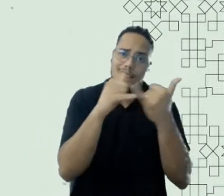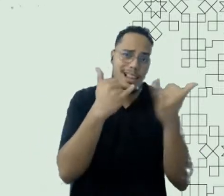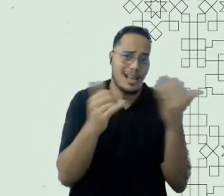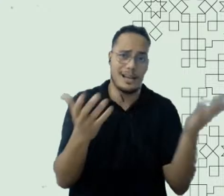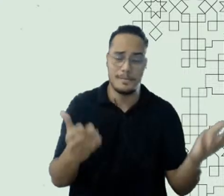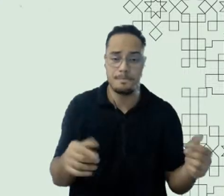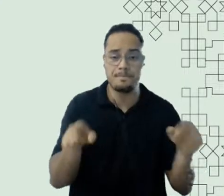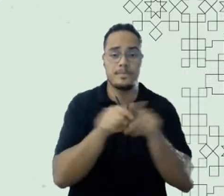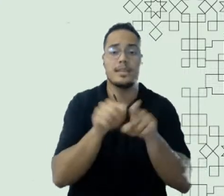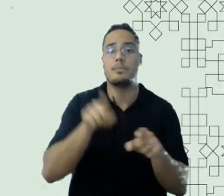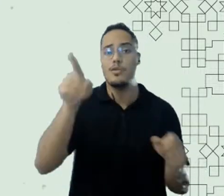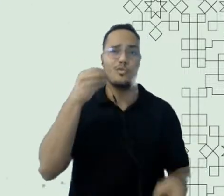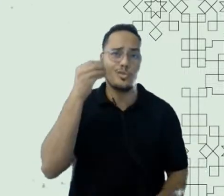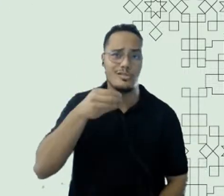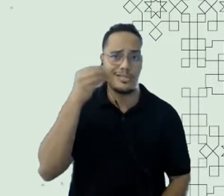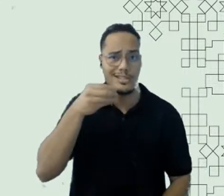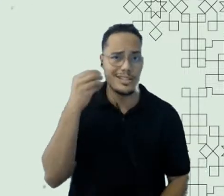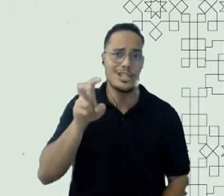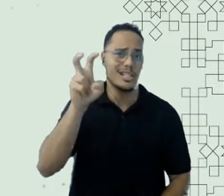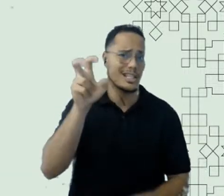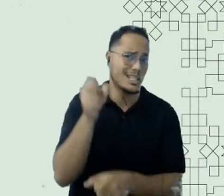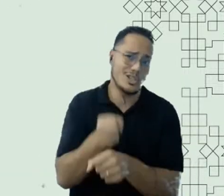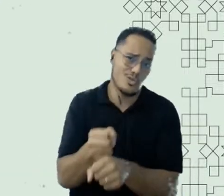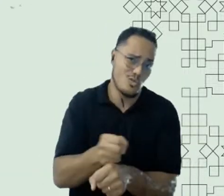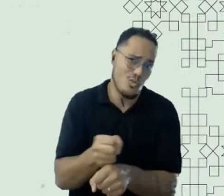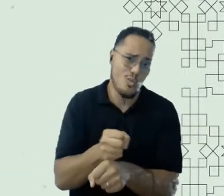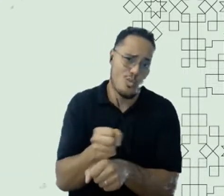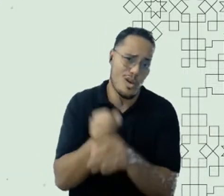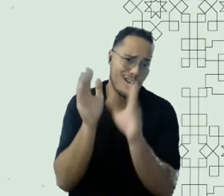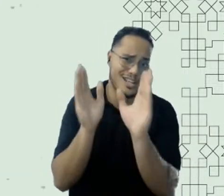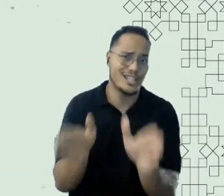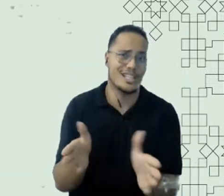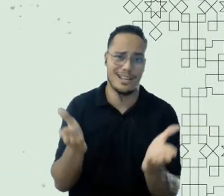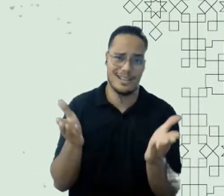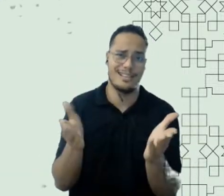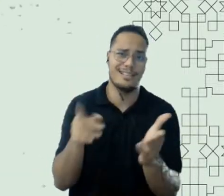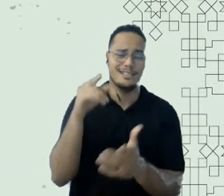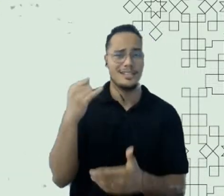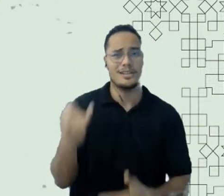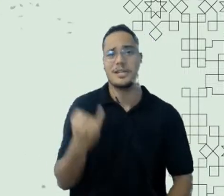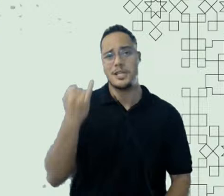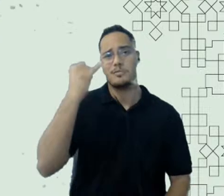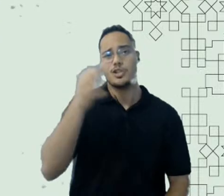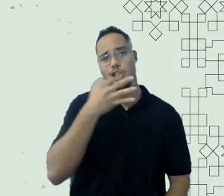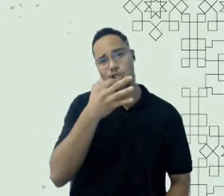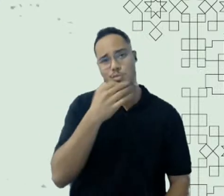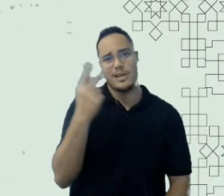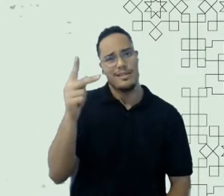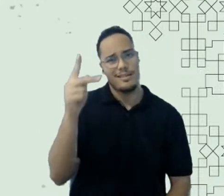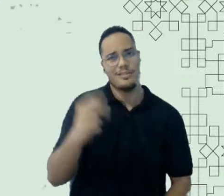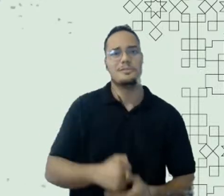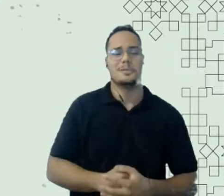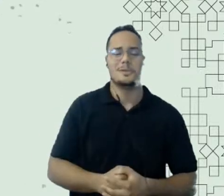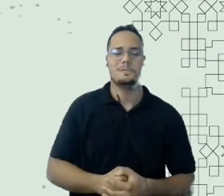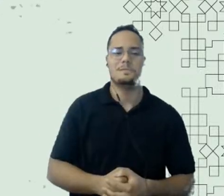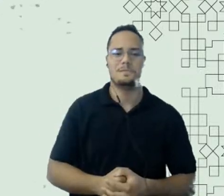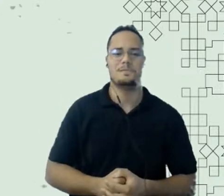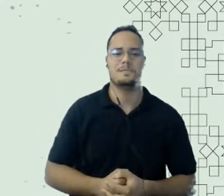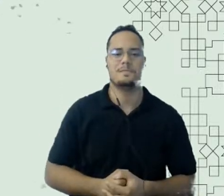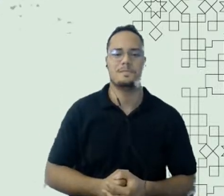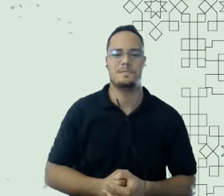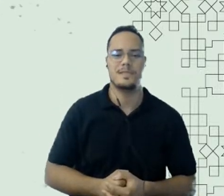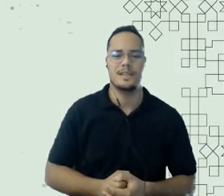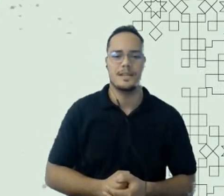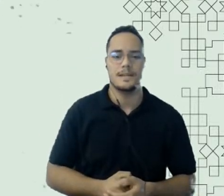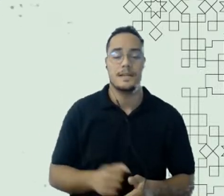now, it's very, very relevant for us to hear you, to understand your concerns